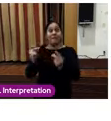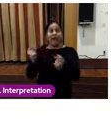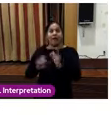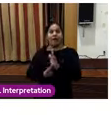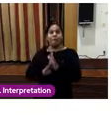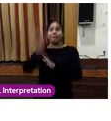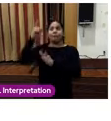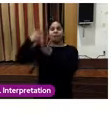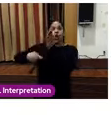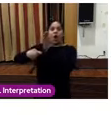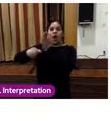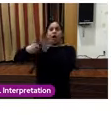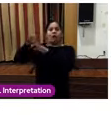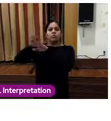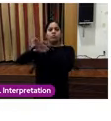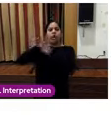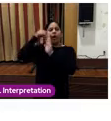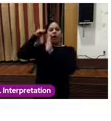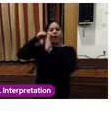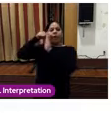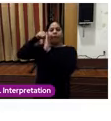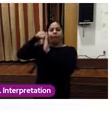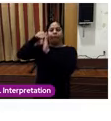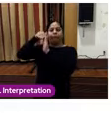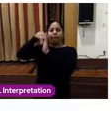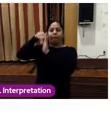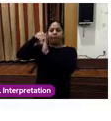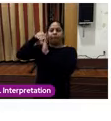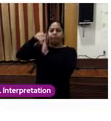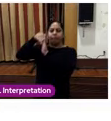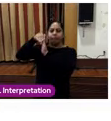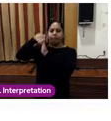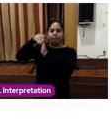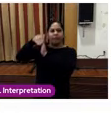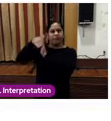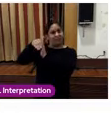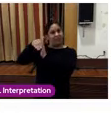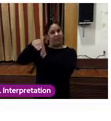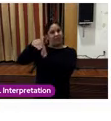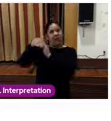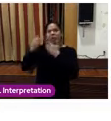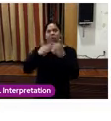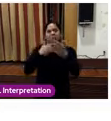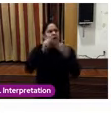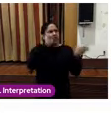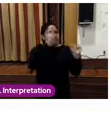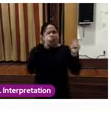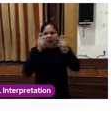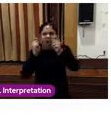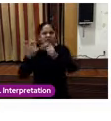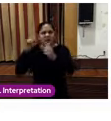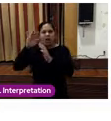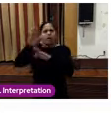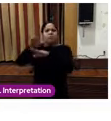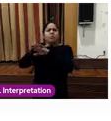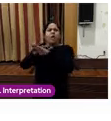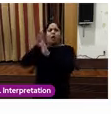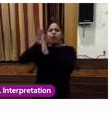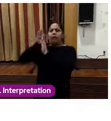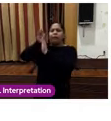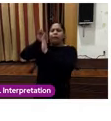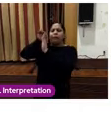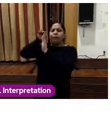and a lot of times they won't go down even when these changes have been fixed. And if they do go down, it's very,